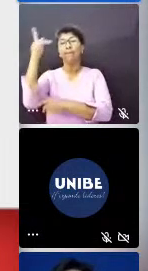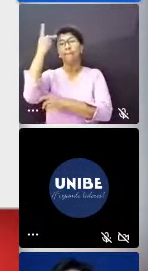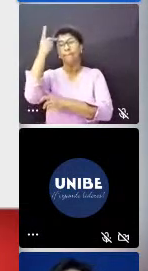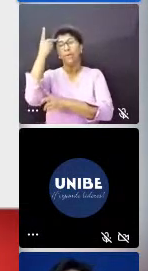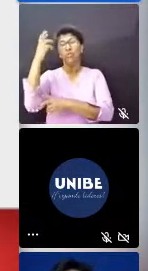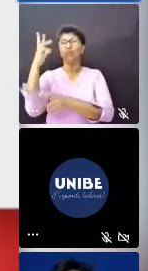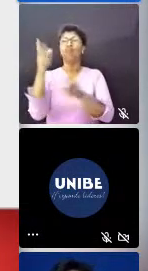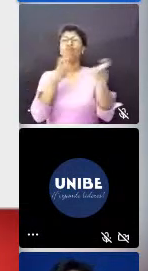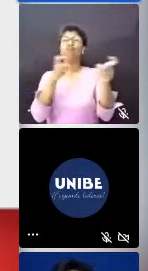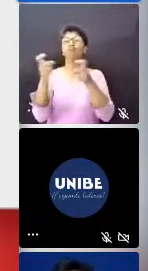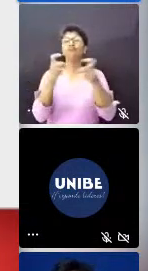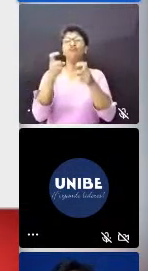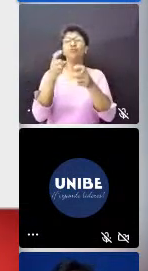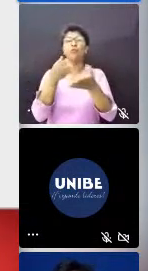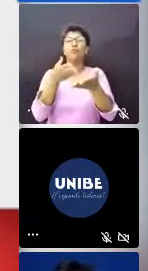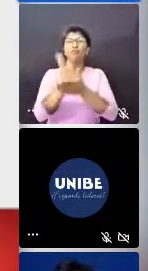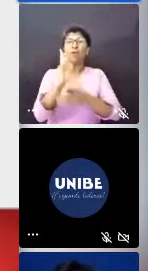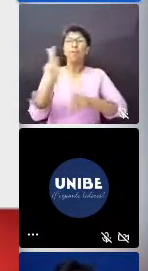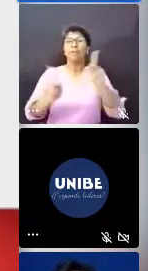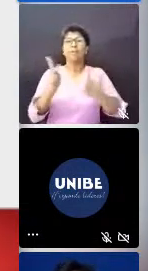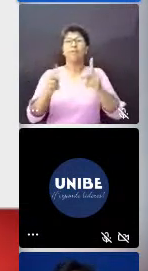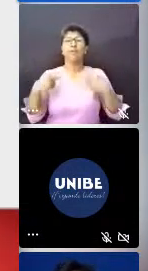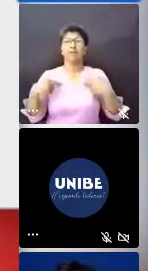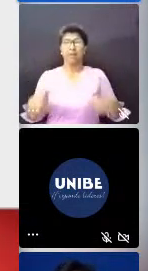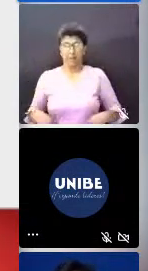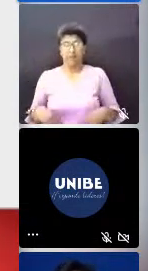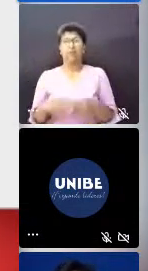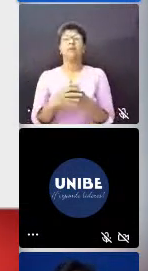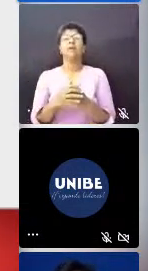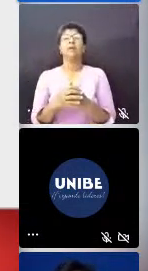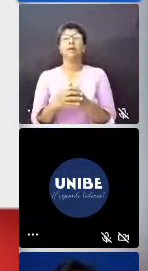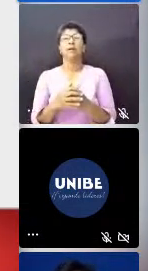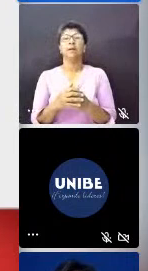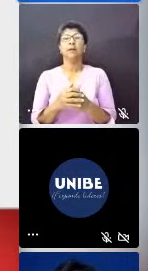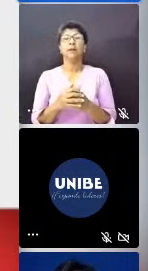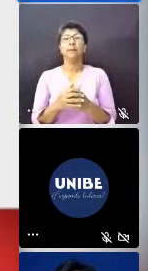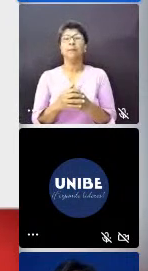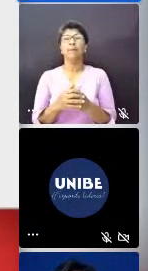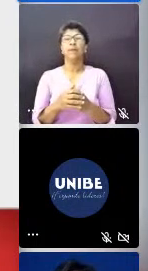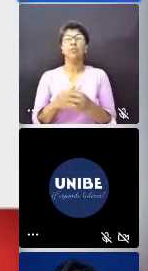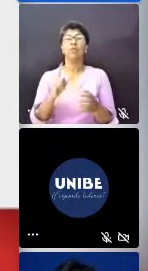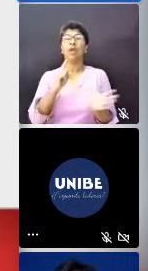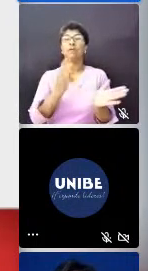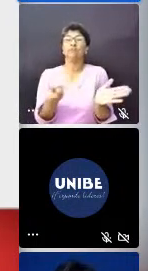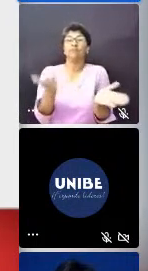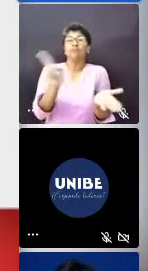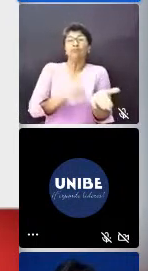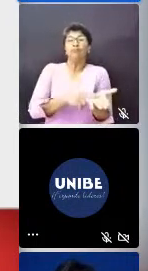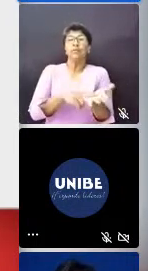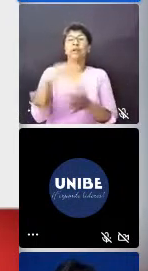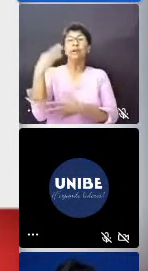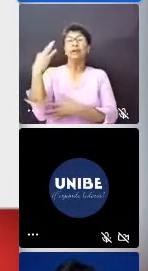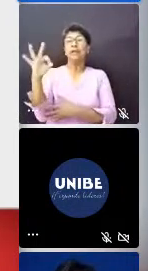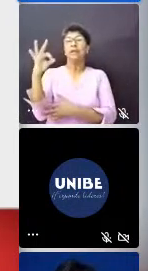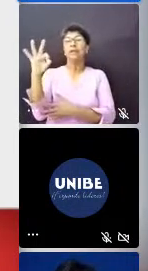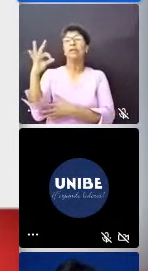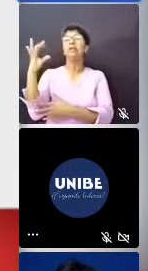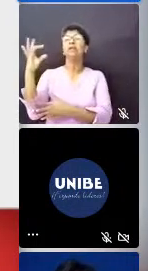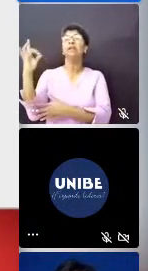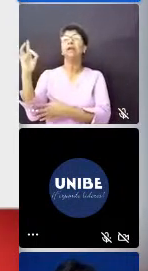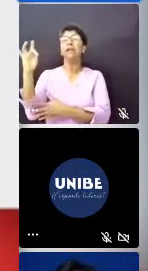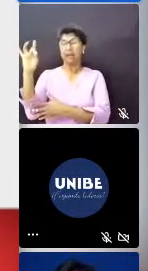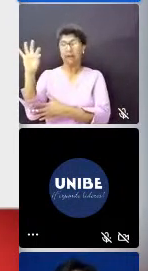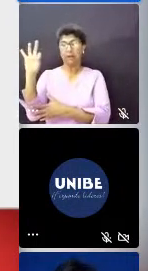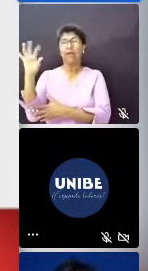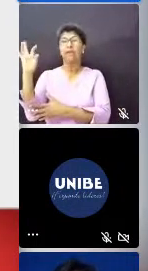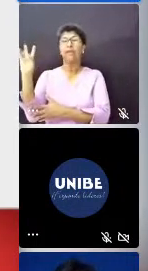of Rights for Persons with Disabilities, that was ratified in 1997. It had a